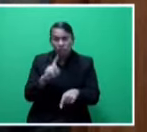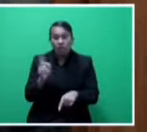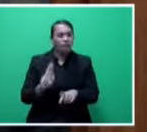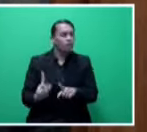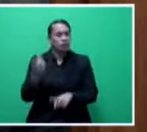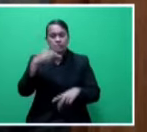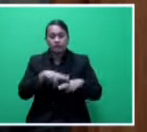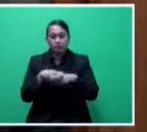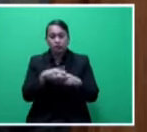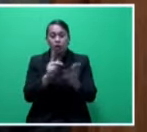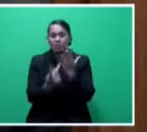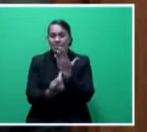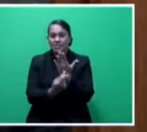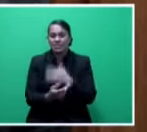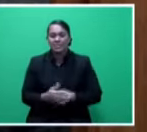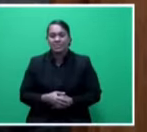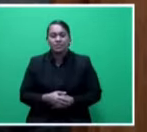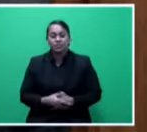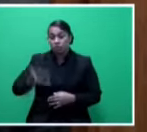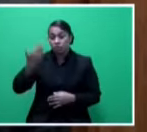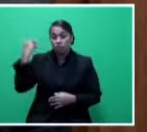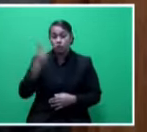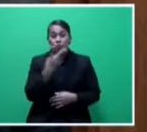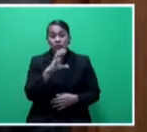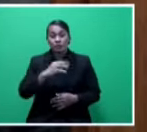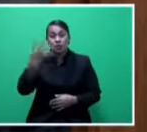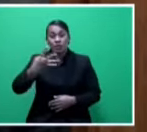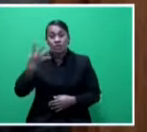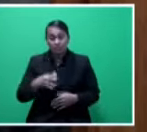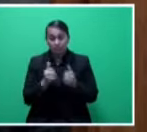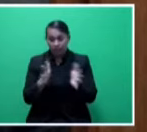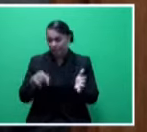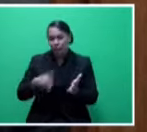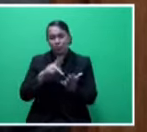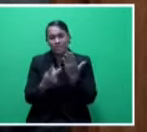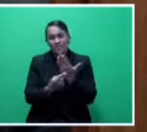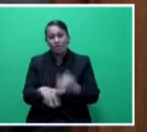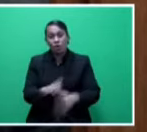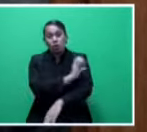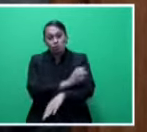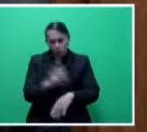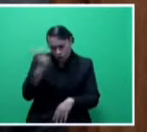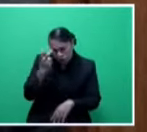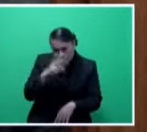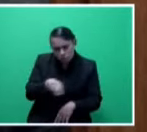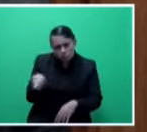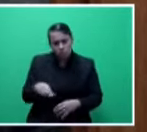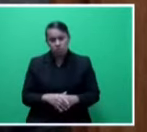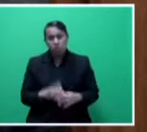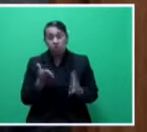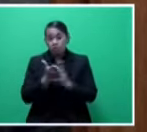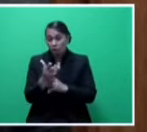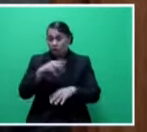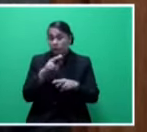This project started way back in 2014 and is a joint collaboration between the Fijian government through the Fiji Met Service and the